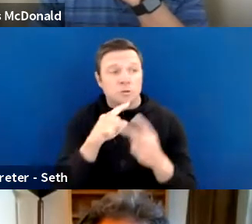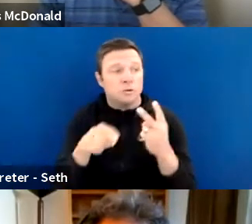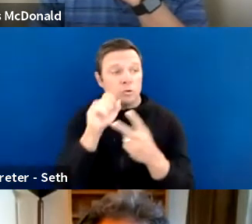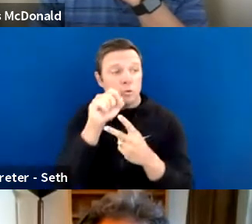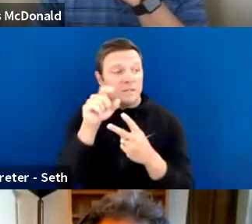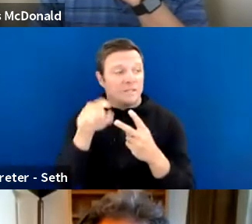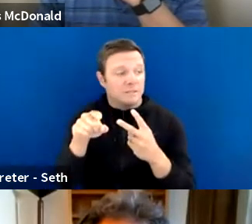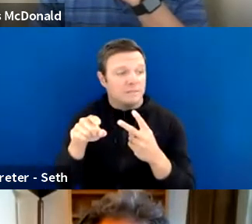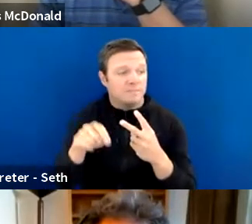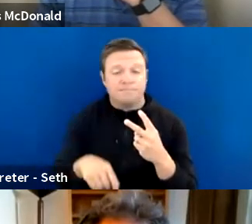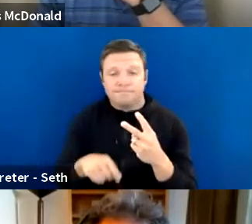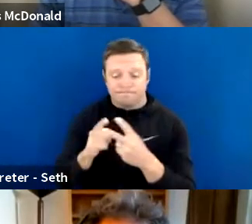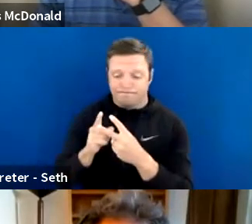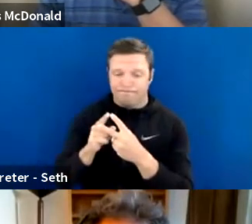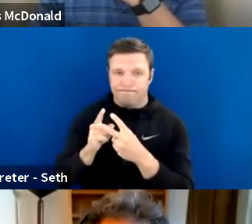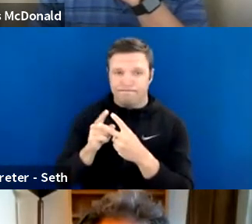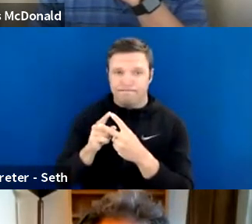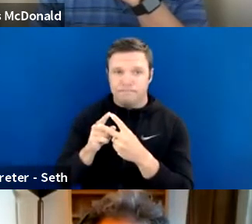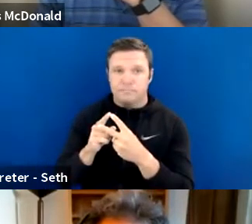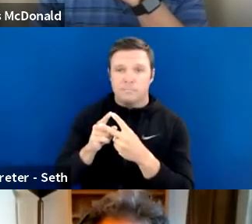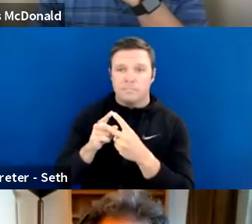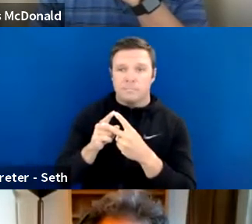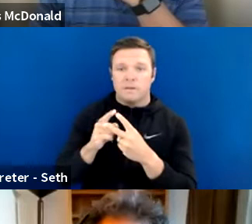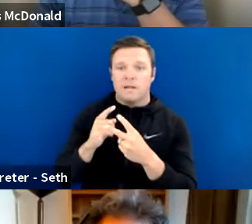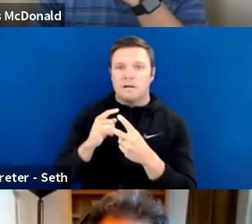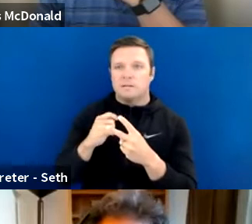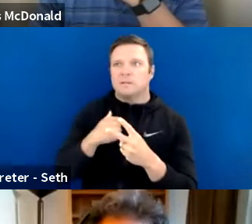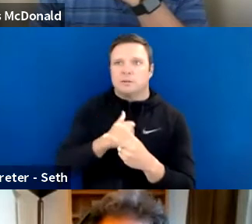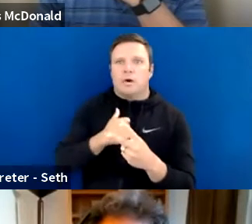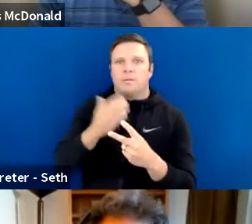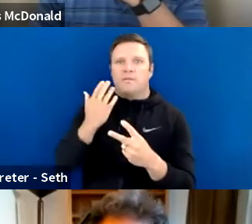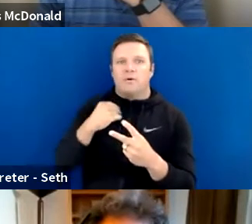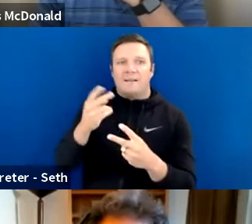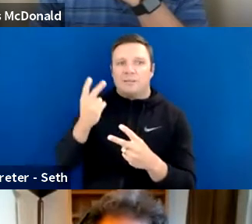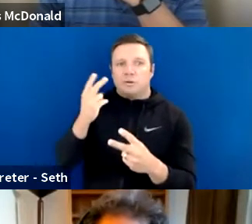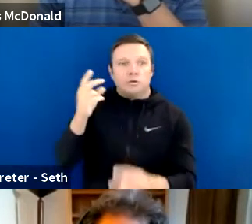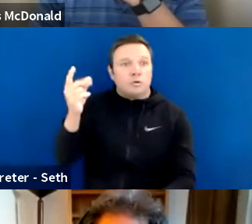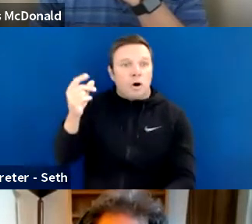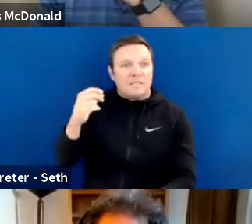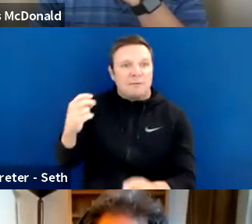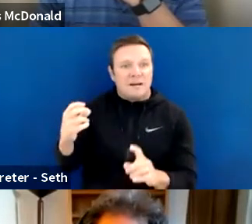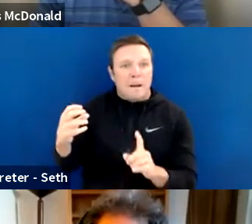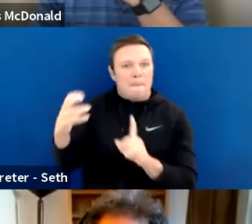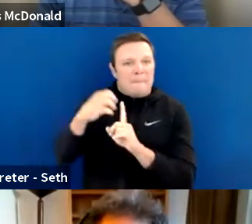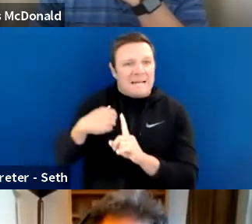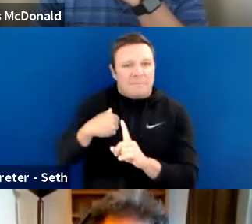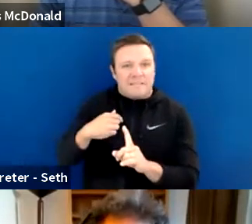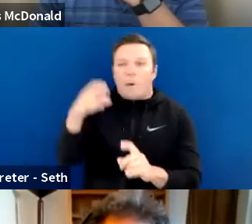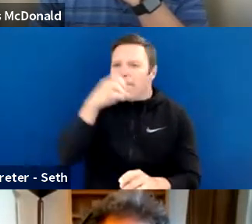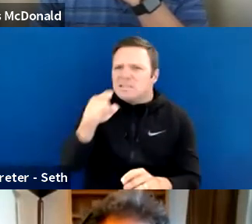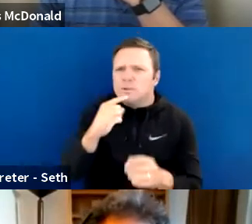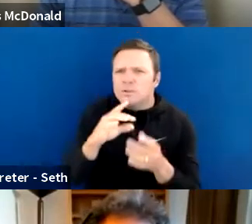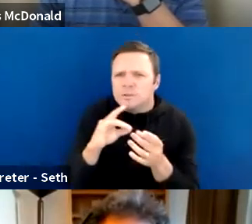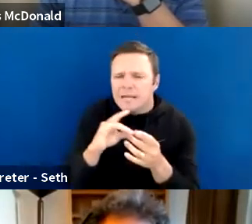questions. So my first one, I apologize. I have 2 puppies and they were biting my toes, so I missed something that you said. You